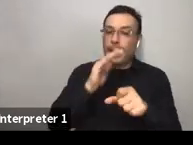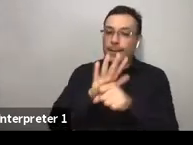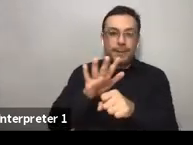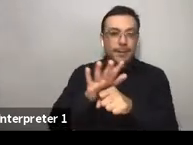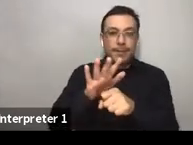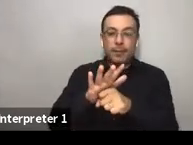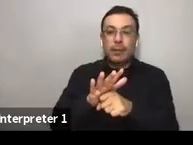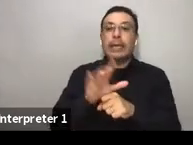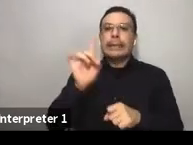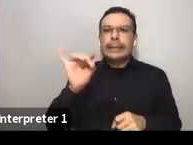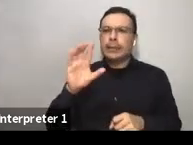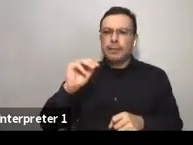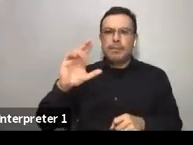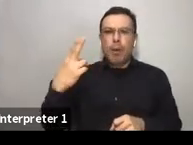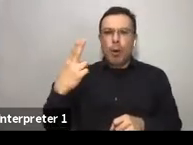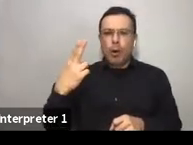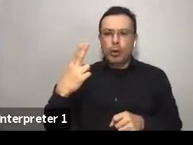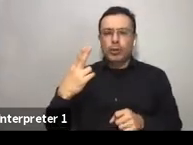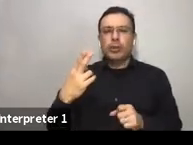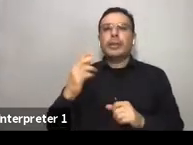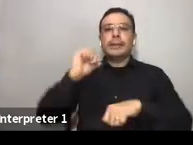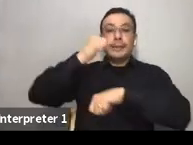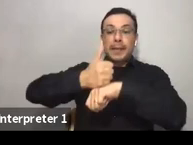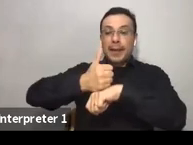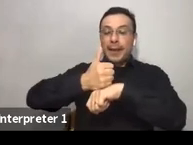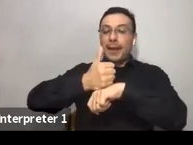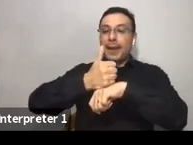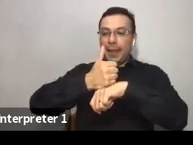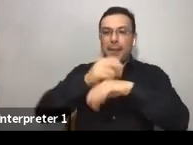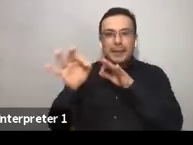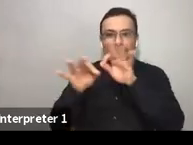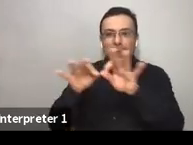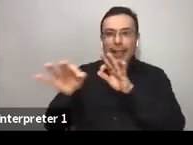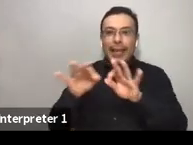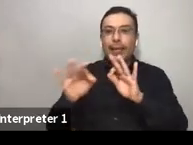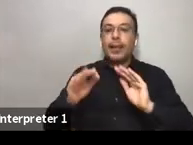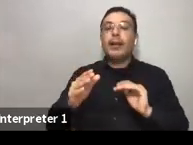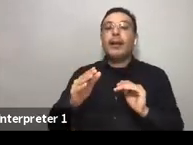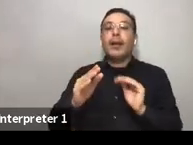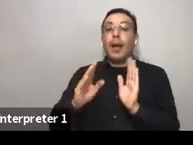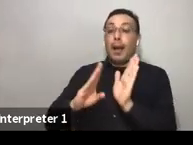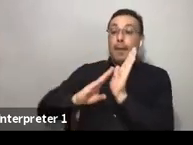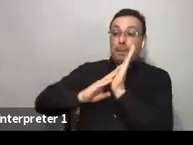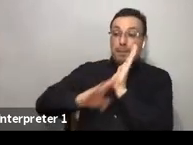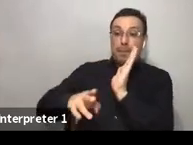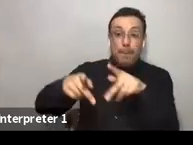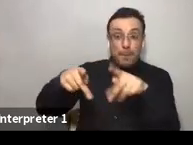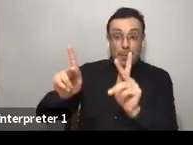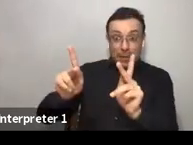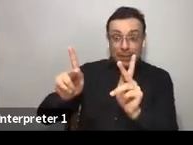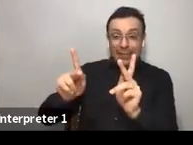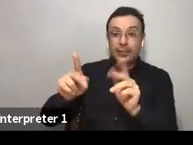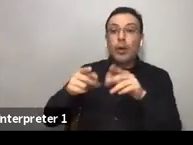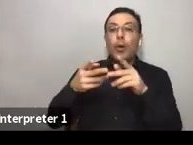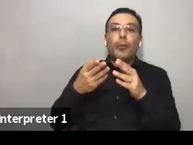back in March, and we'll put that in the chat box for folks who want to dive into that a little bit more. I also want to point you